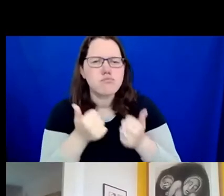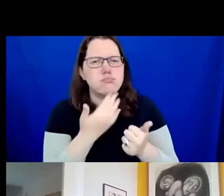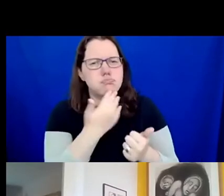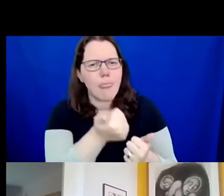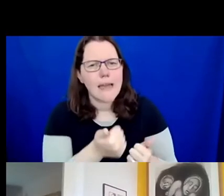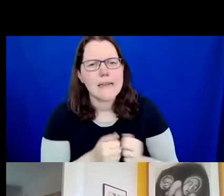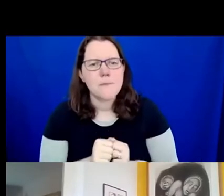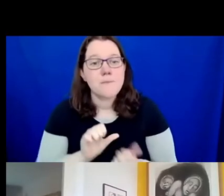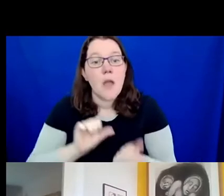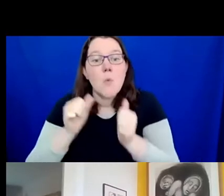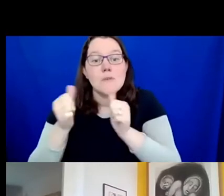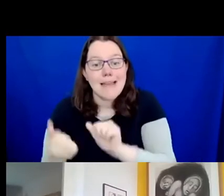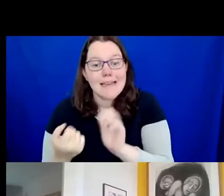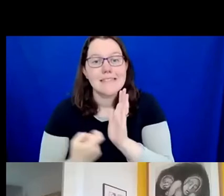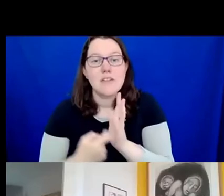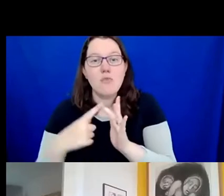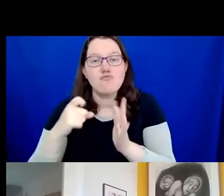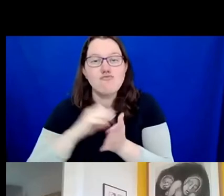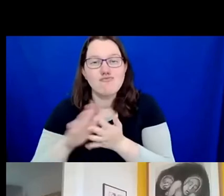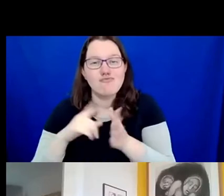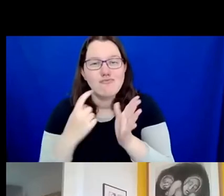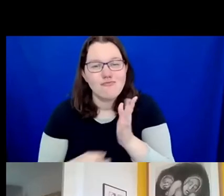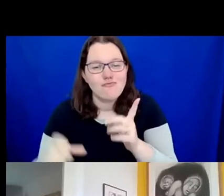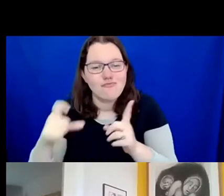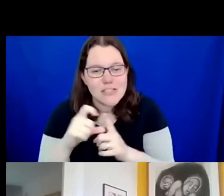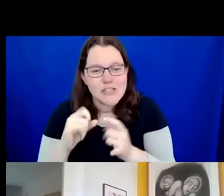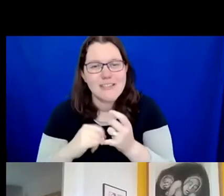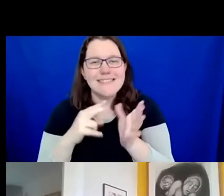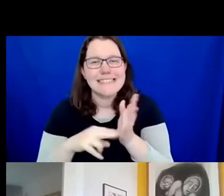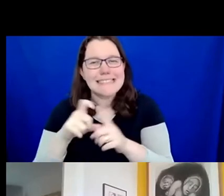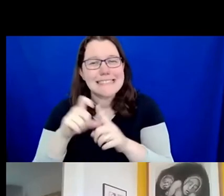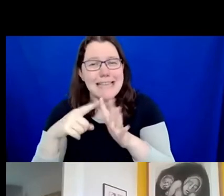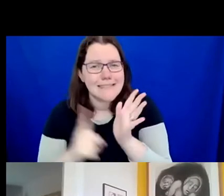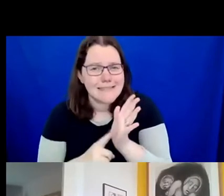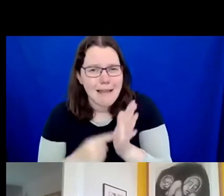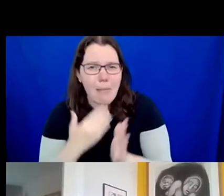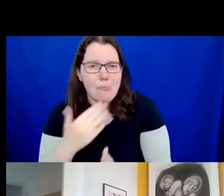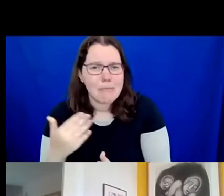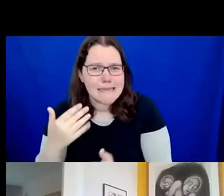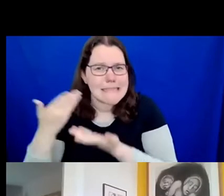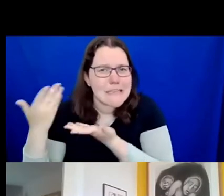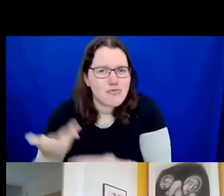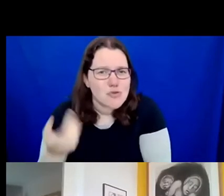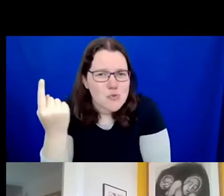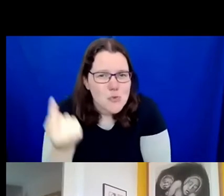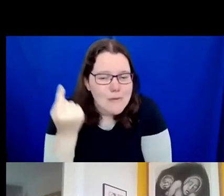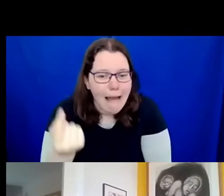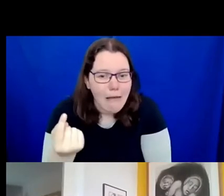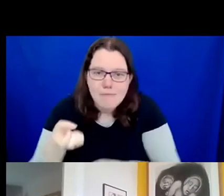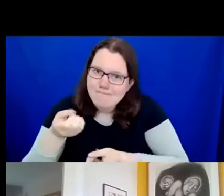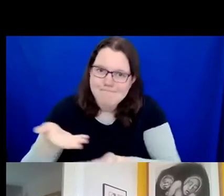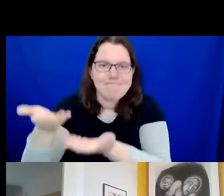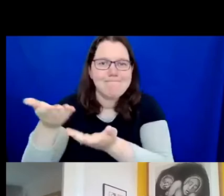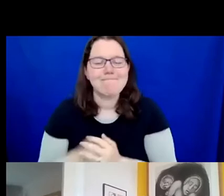have Richard Sandell. So Richard, if you could introduce yourself before you start and then take it away. Thank you.